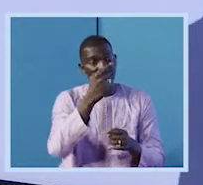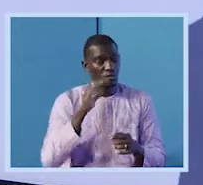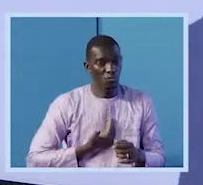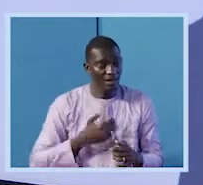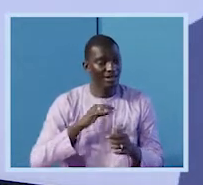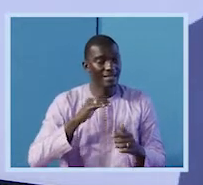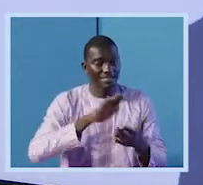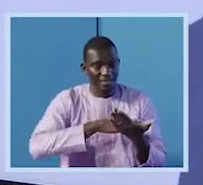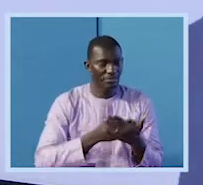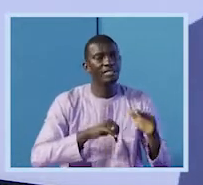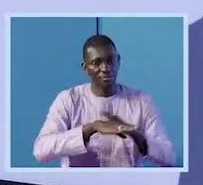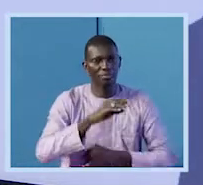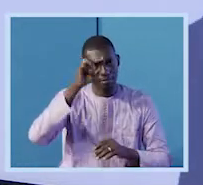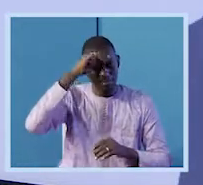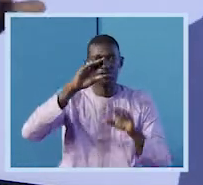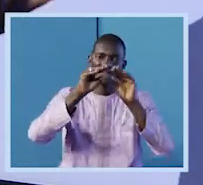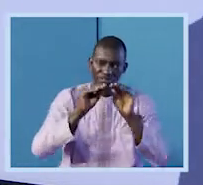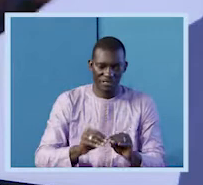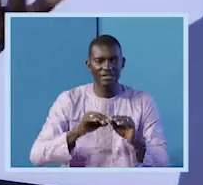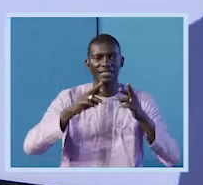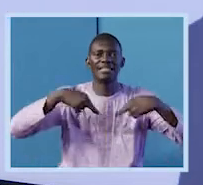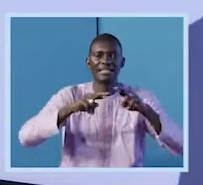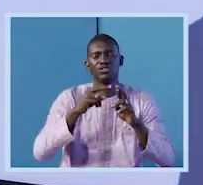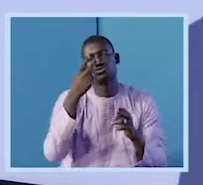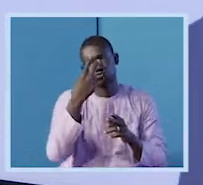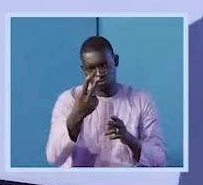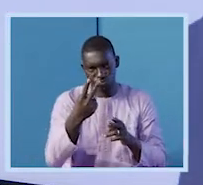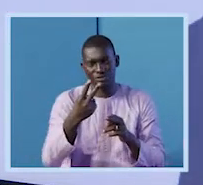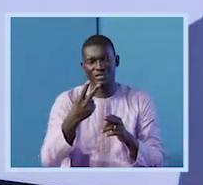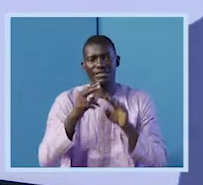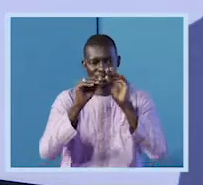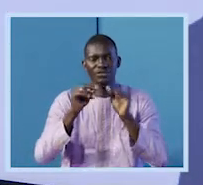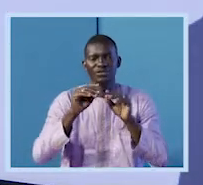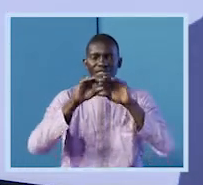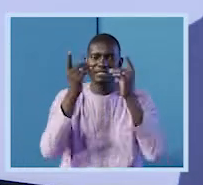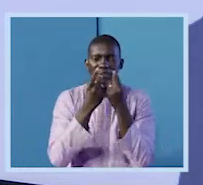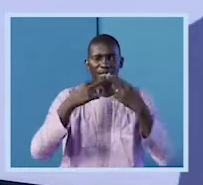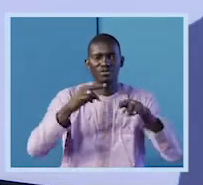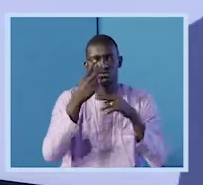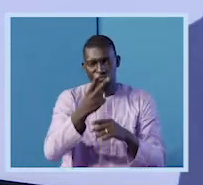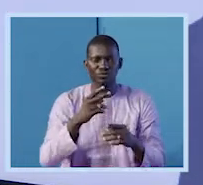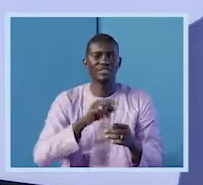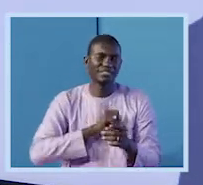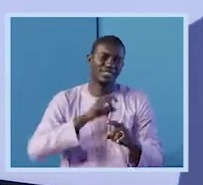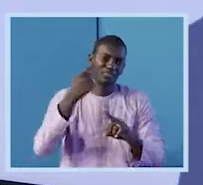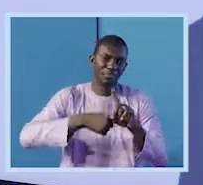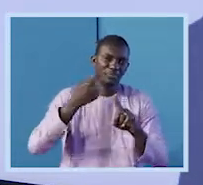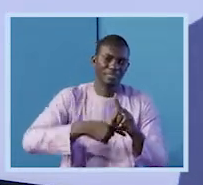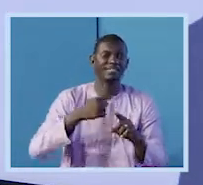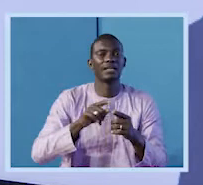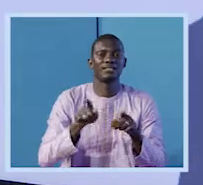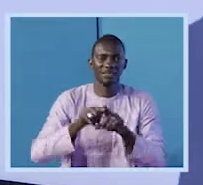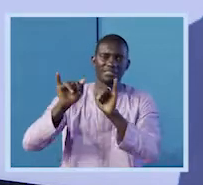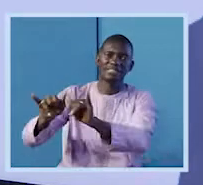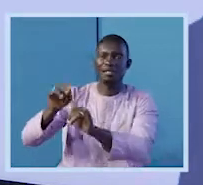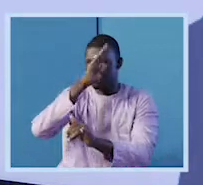by the Ministry of Education. Region 2, Education Department Region 2. So they're paying her salary. She's stationed